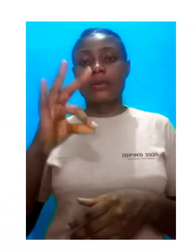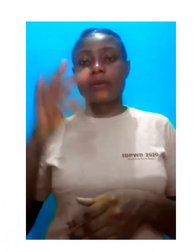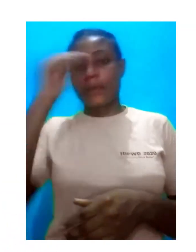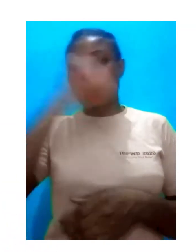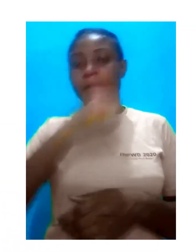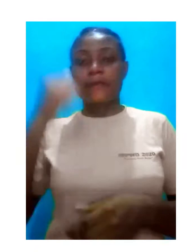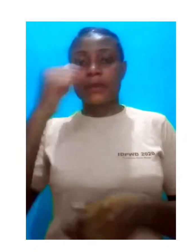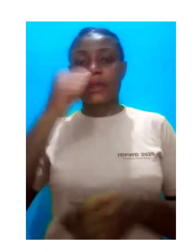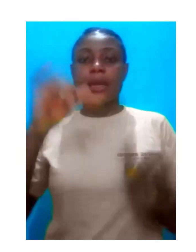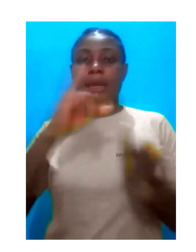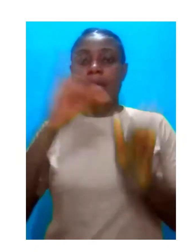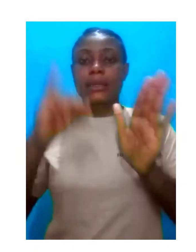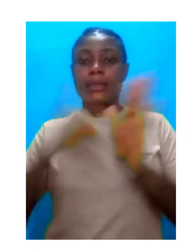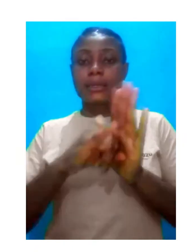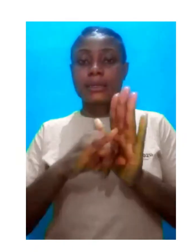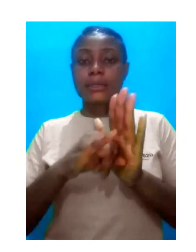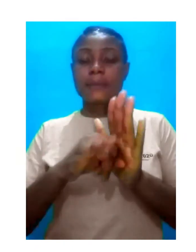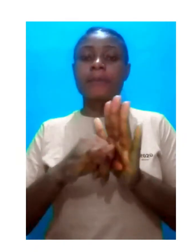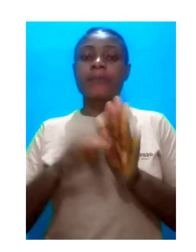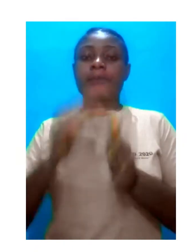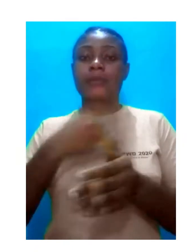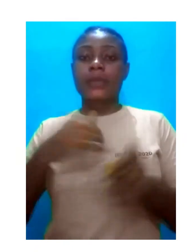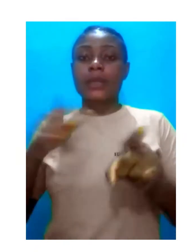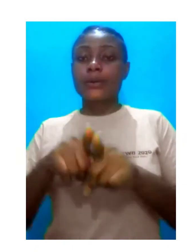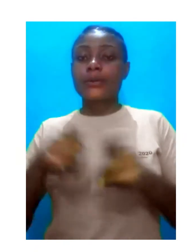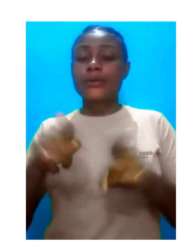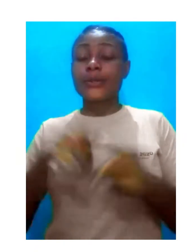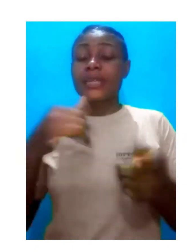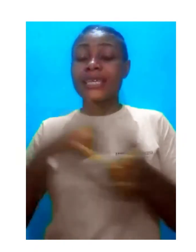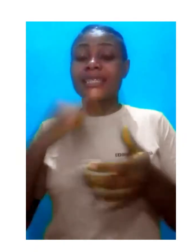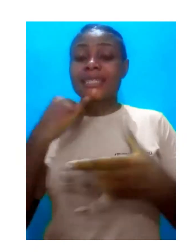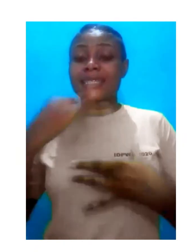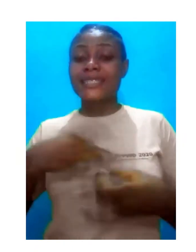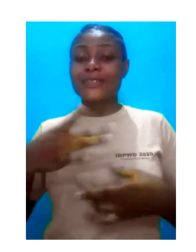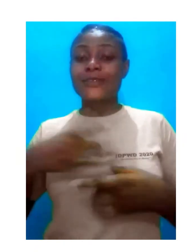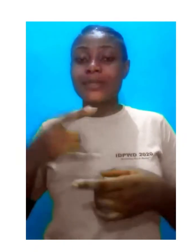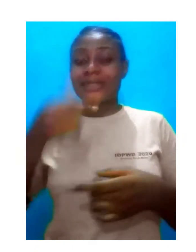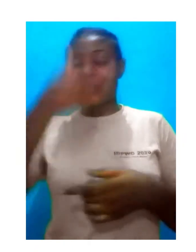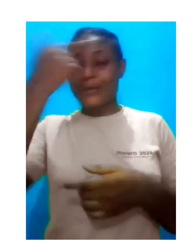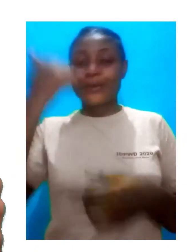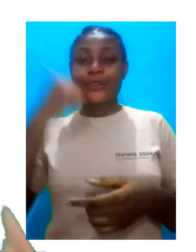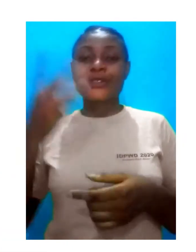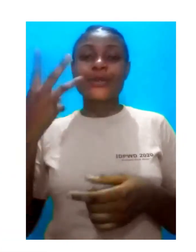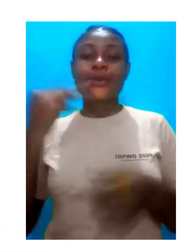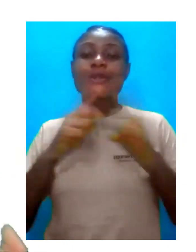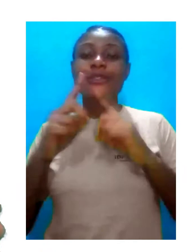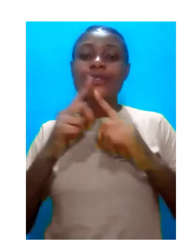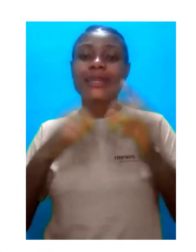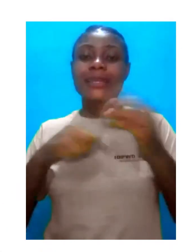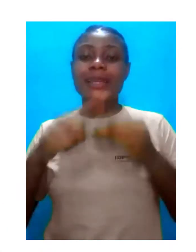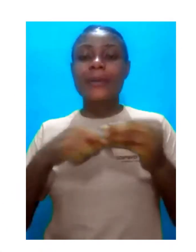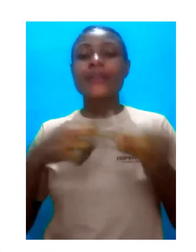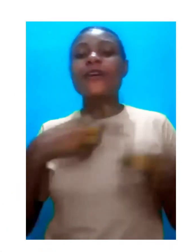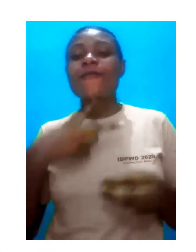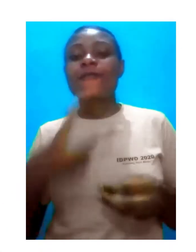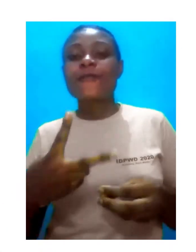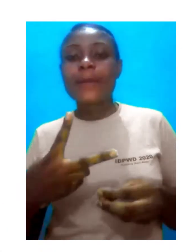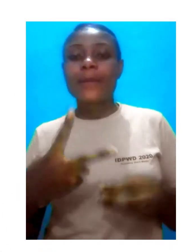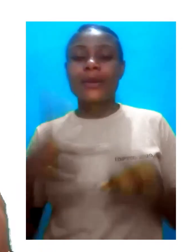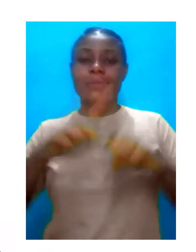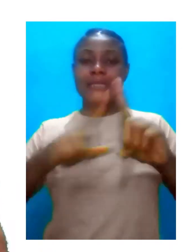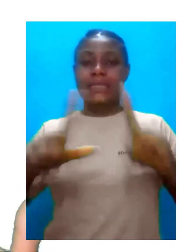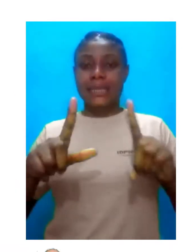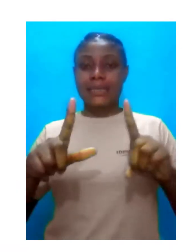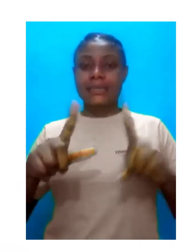of Indigenous Signs and Voices of African Identity. And it is interesting that she was talking about